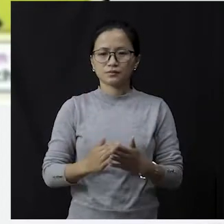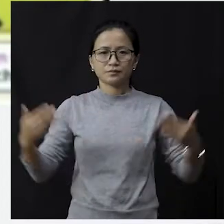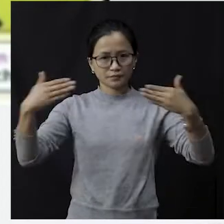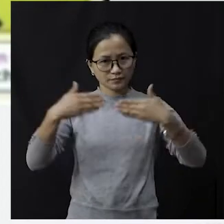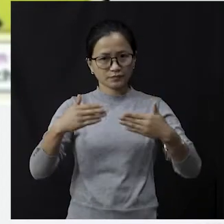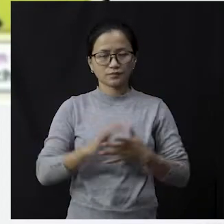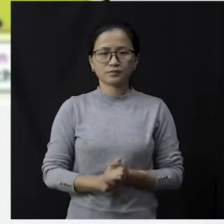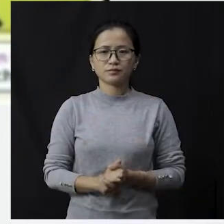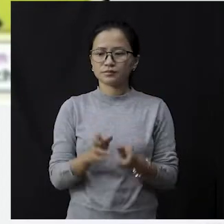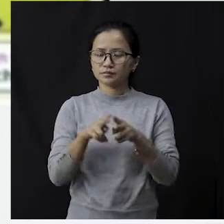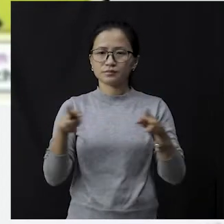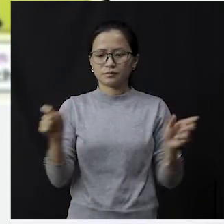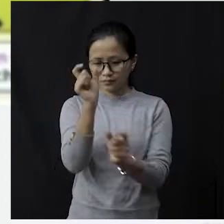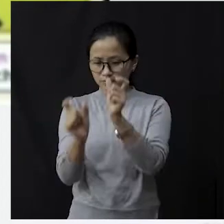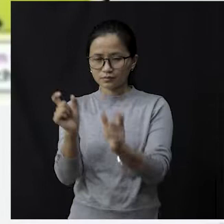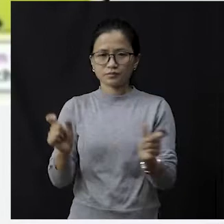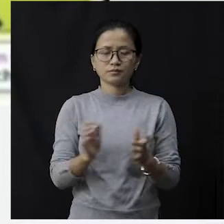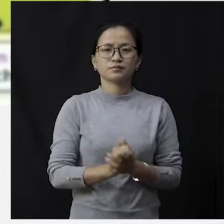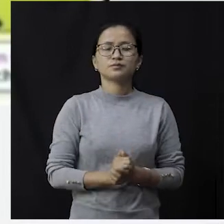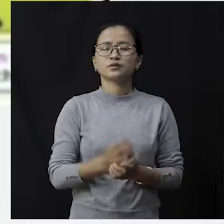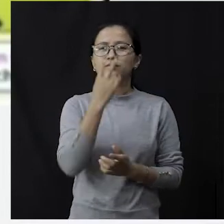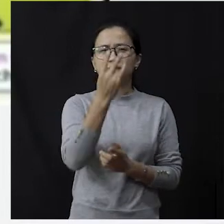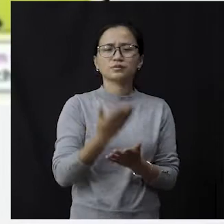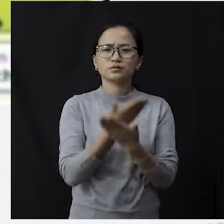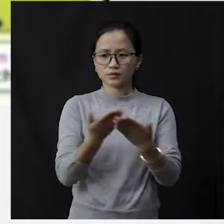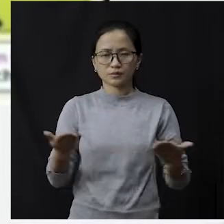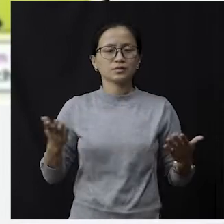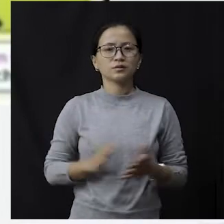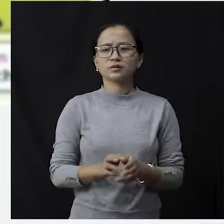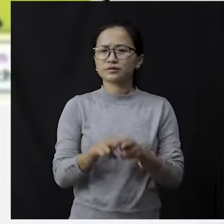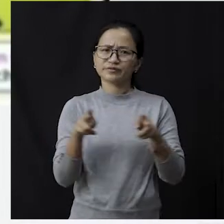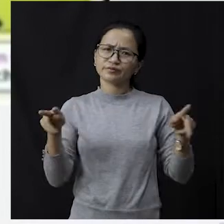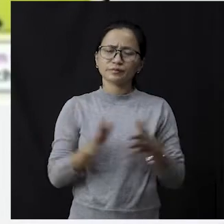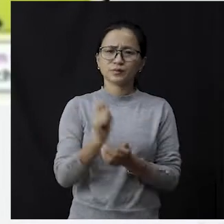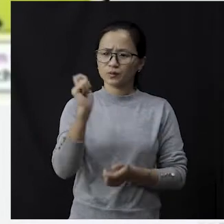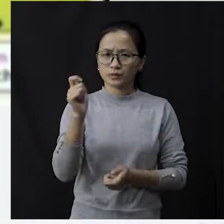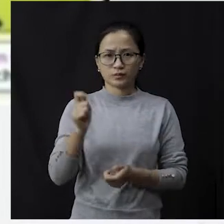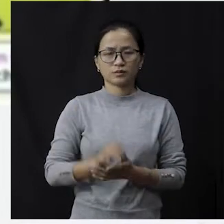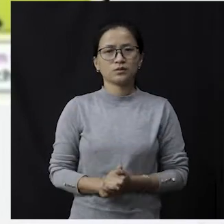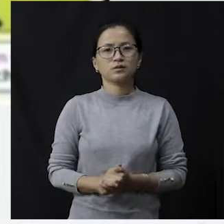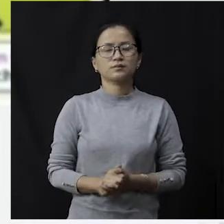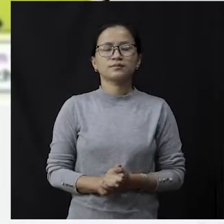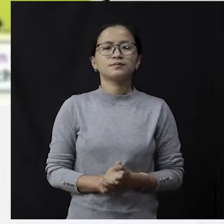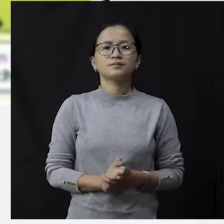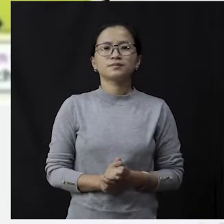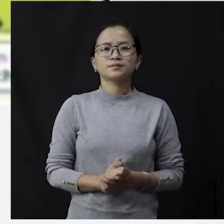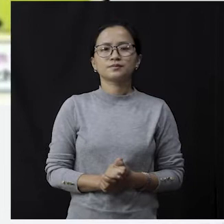to meet different people and you see them doing different works. Yes or no?